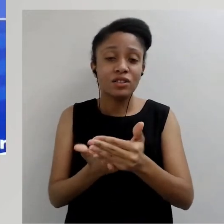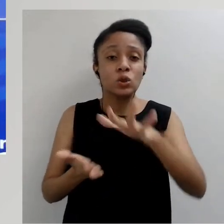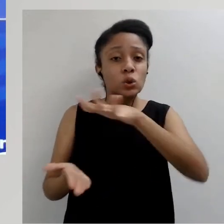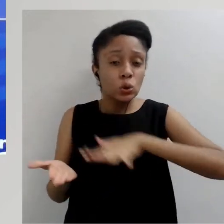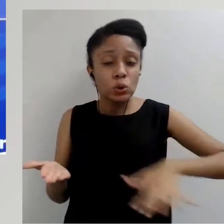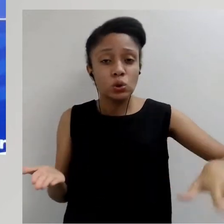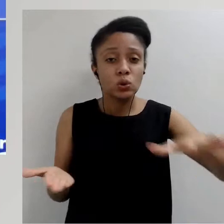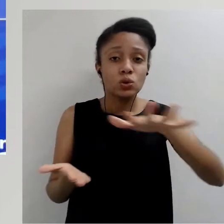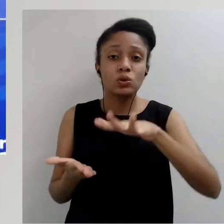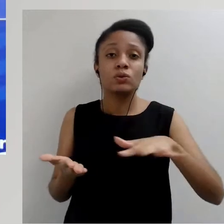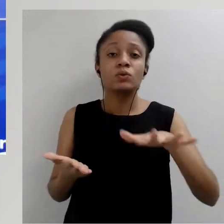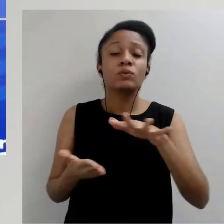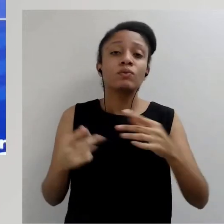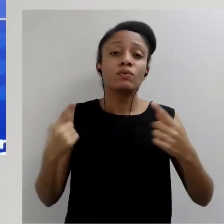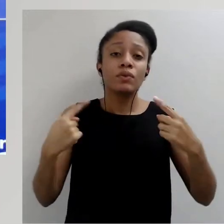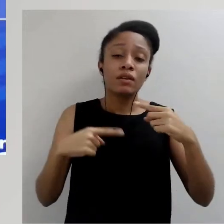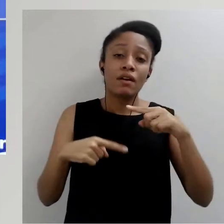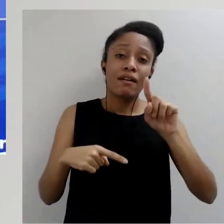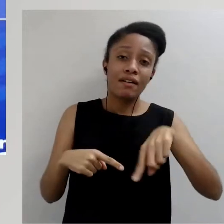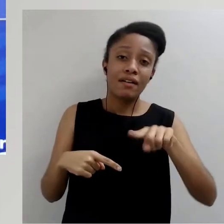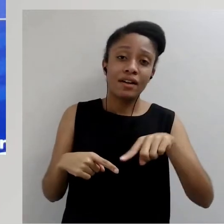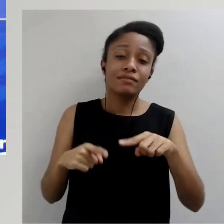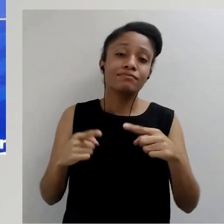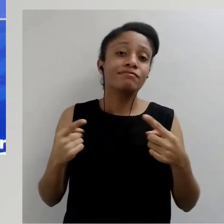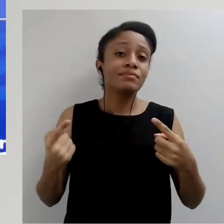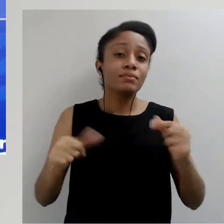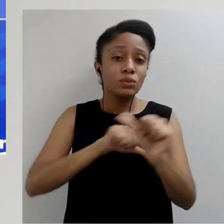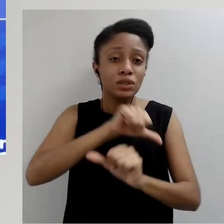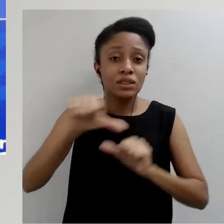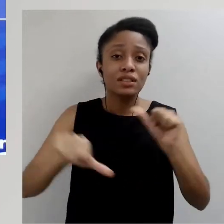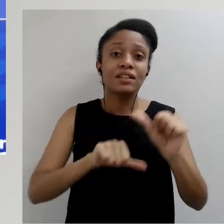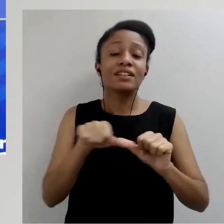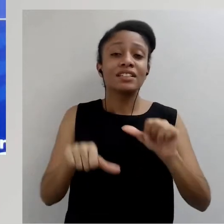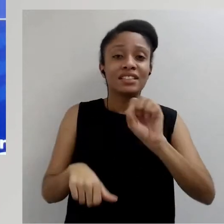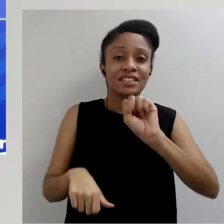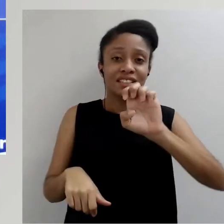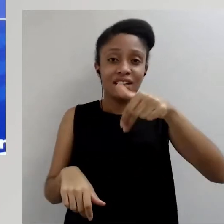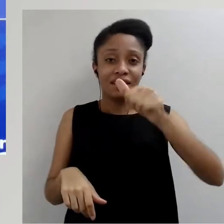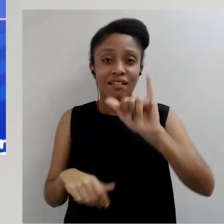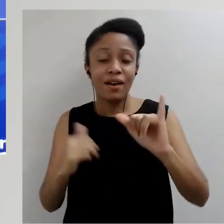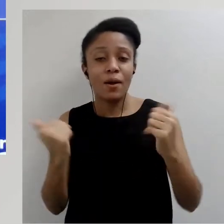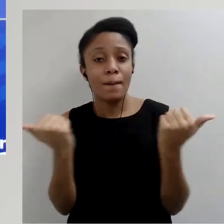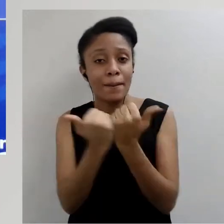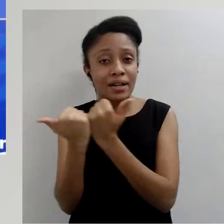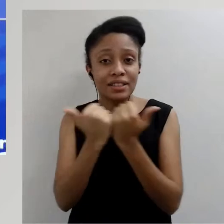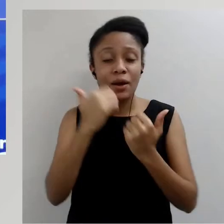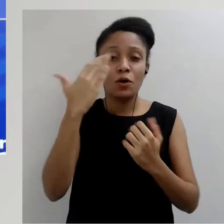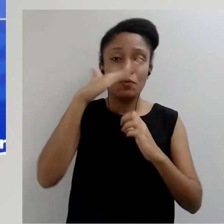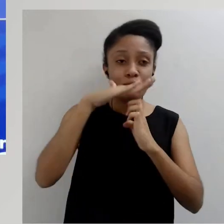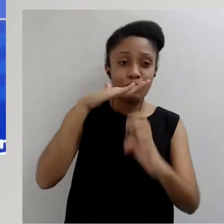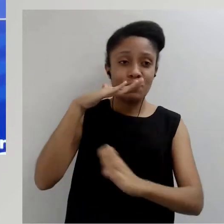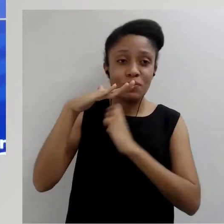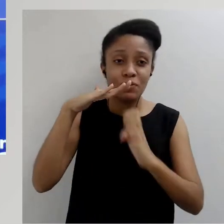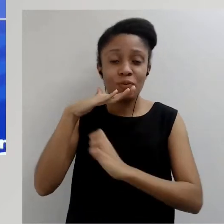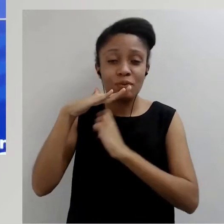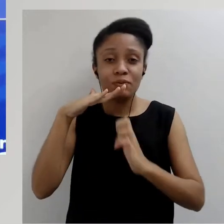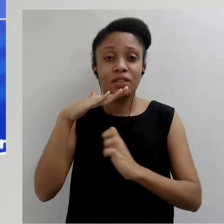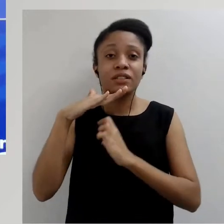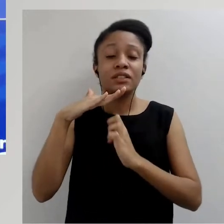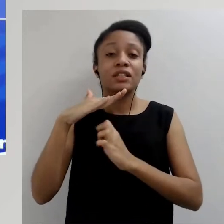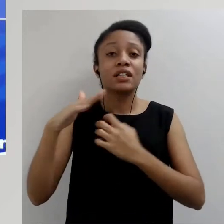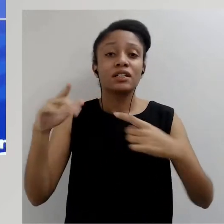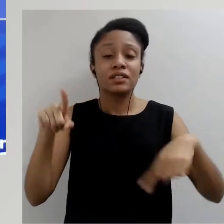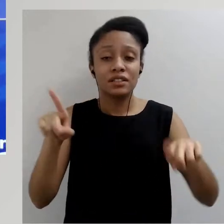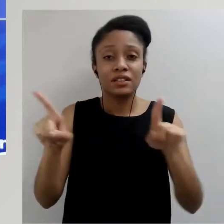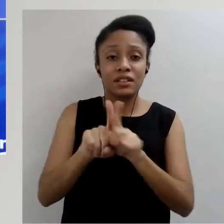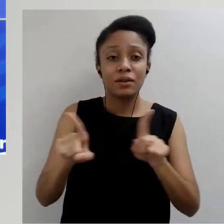So in this scenario, what we have to emphasize is the importance of this partnership with the companies,